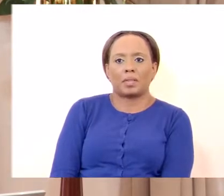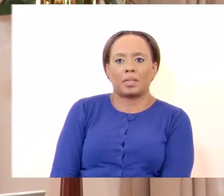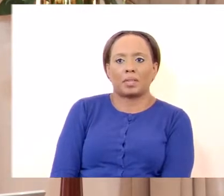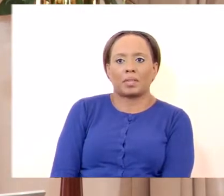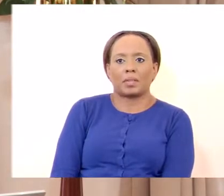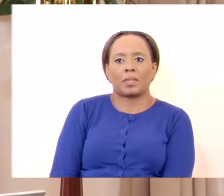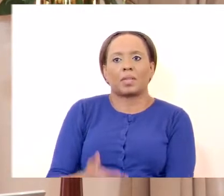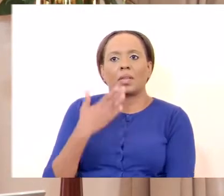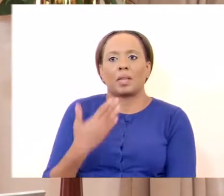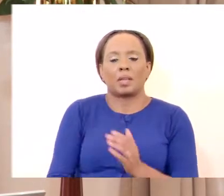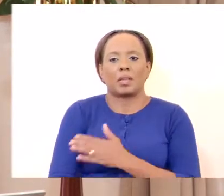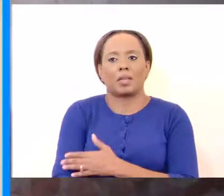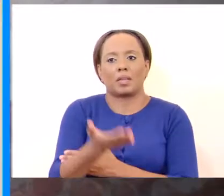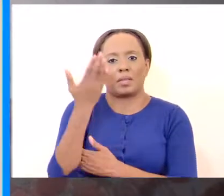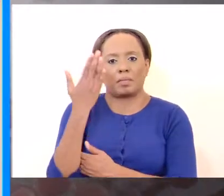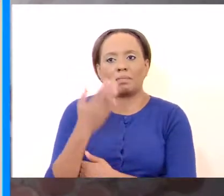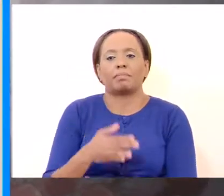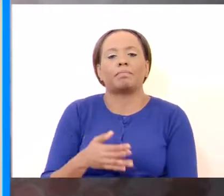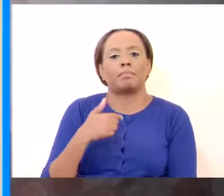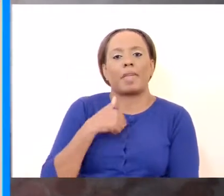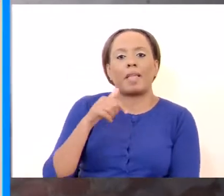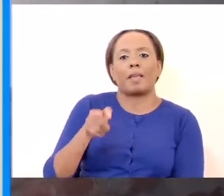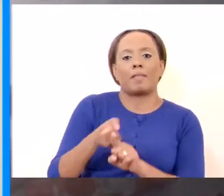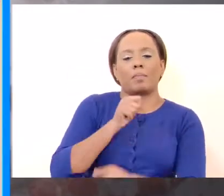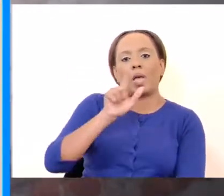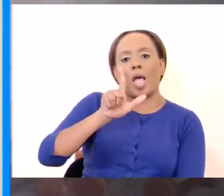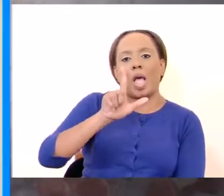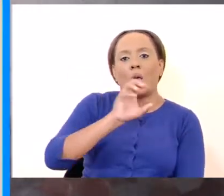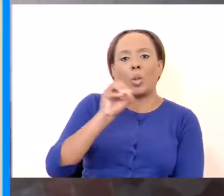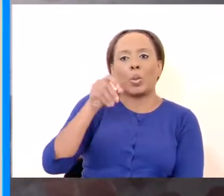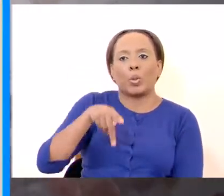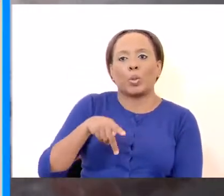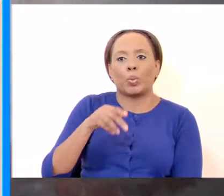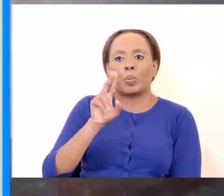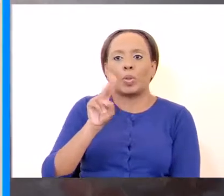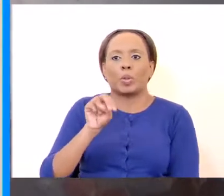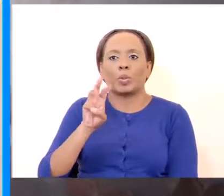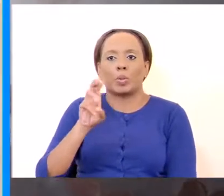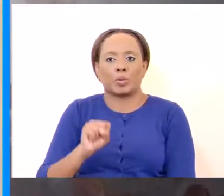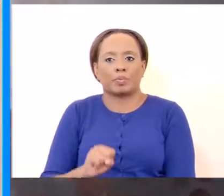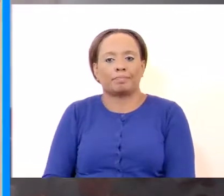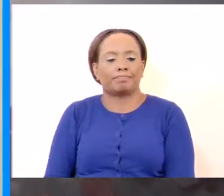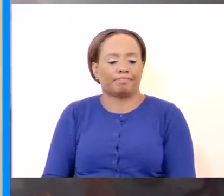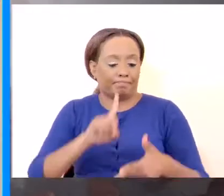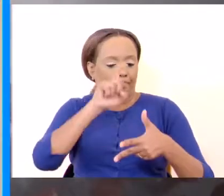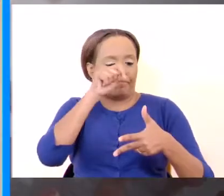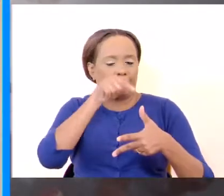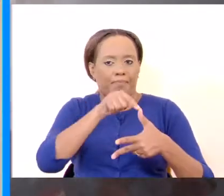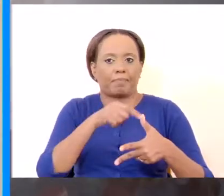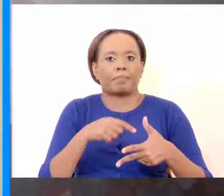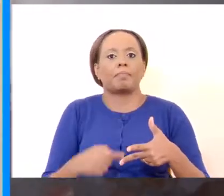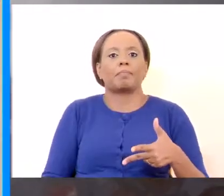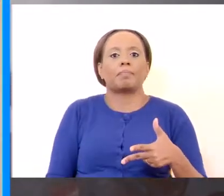And Asha Kamarach from Loop News Barbados. My question is for Minister Bostic.